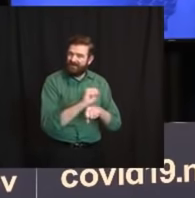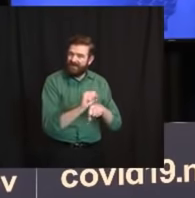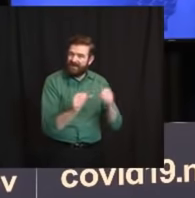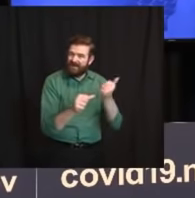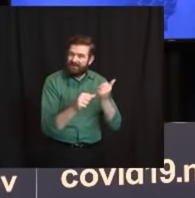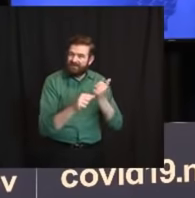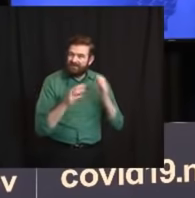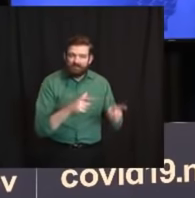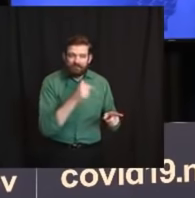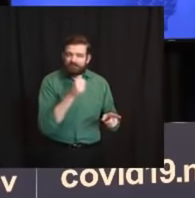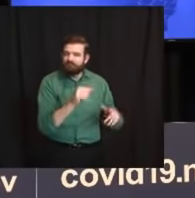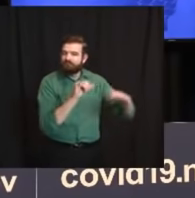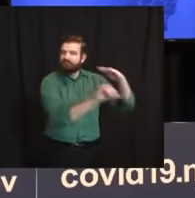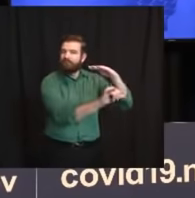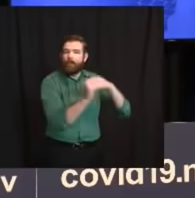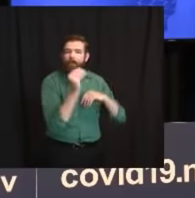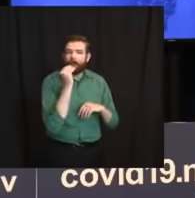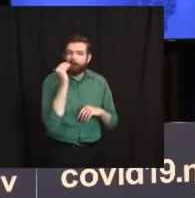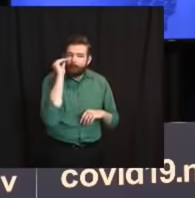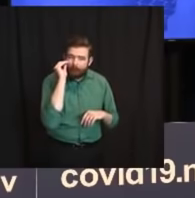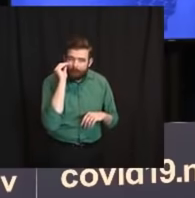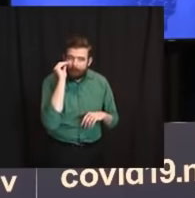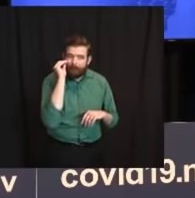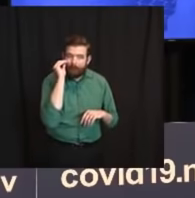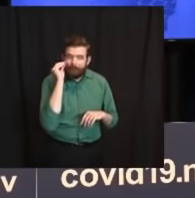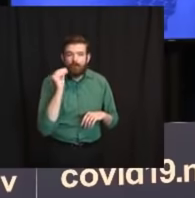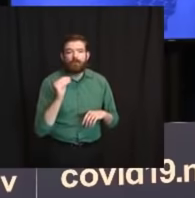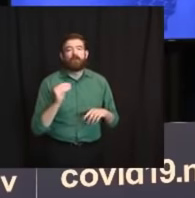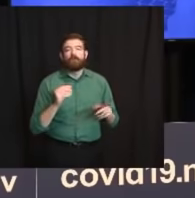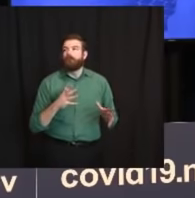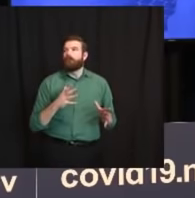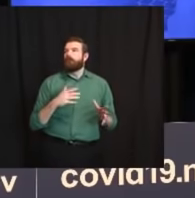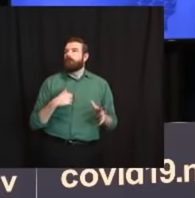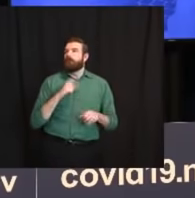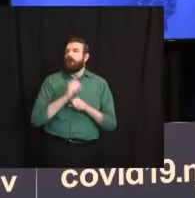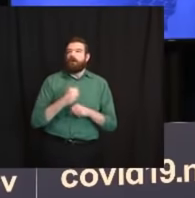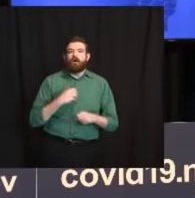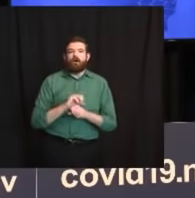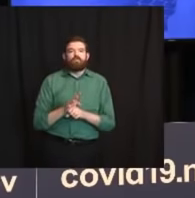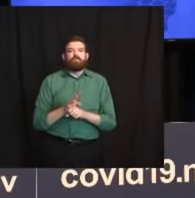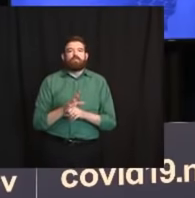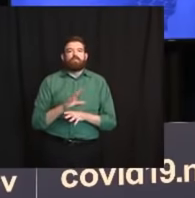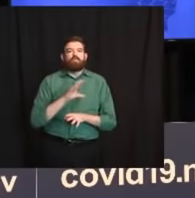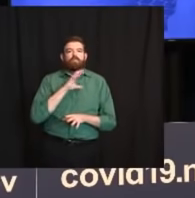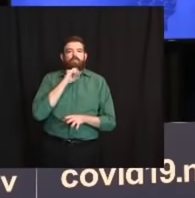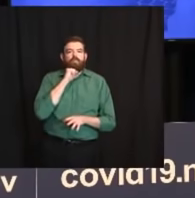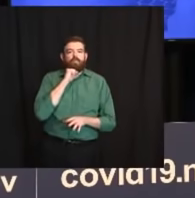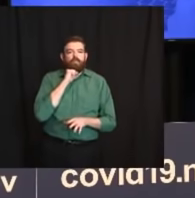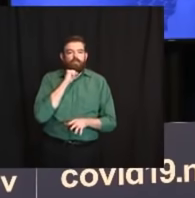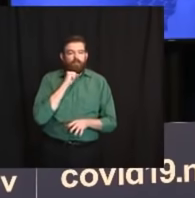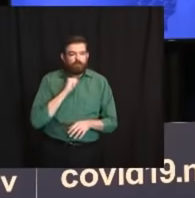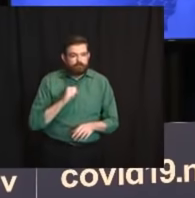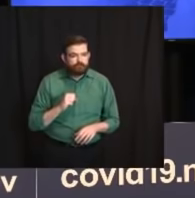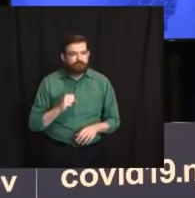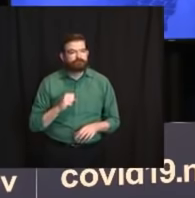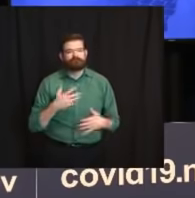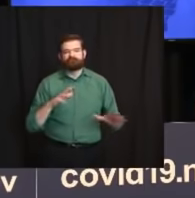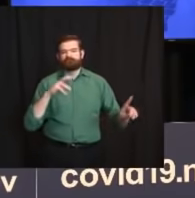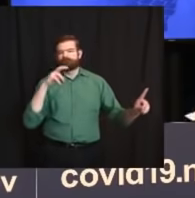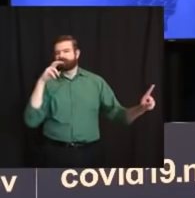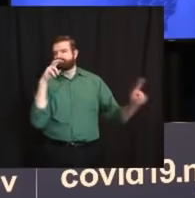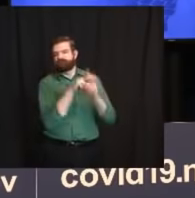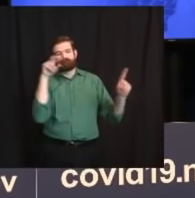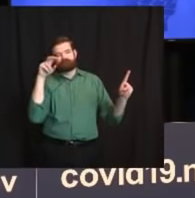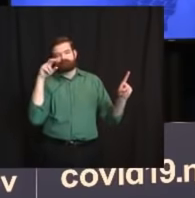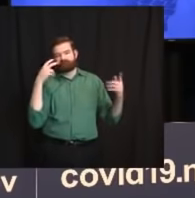back positive was certainly a concern for us. In Burlington City, 2 members were cited for having a